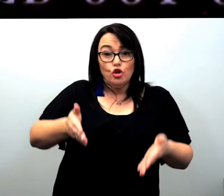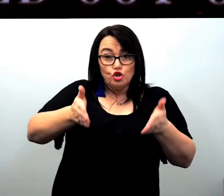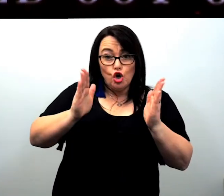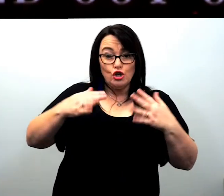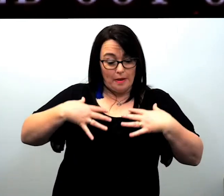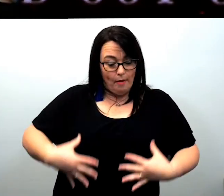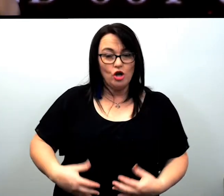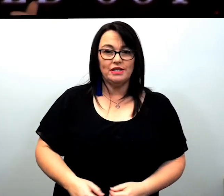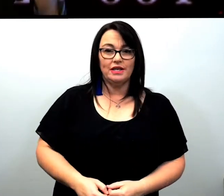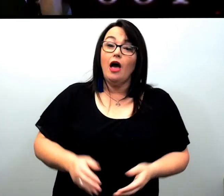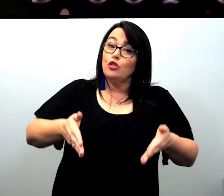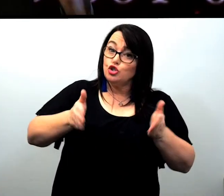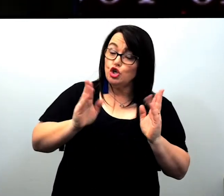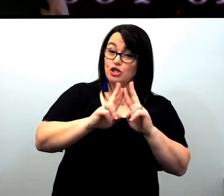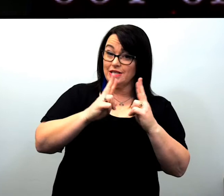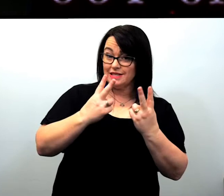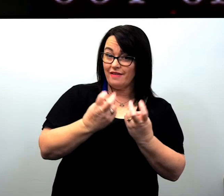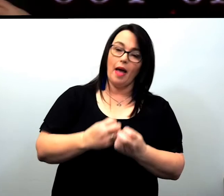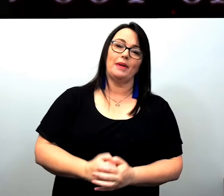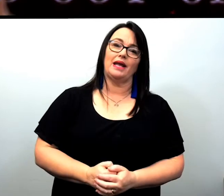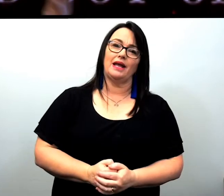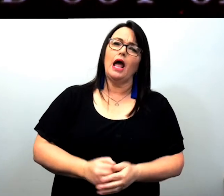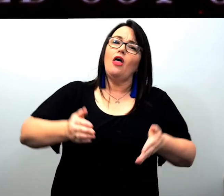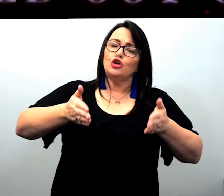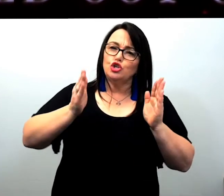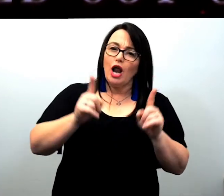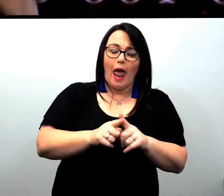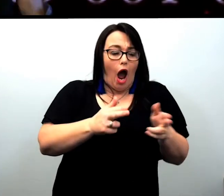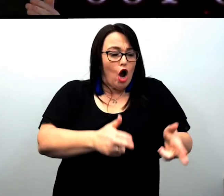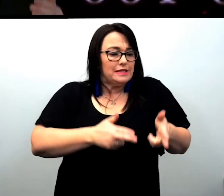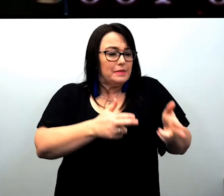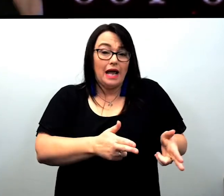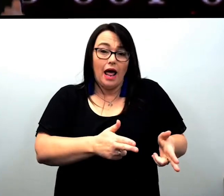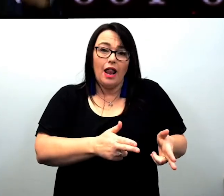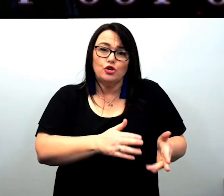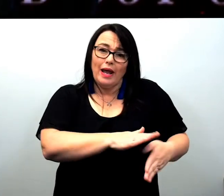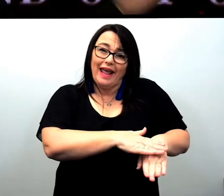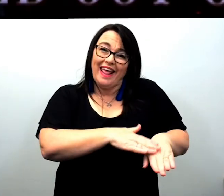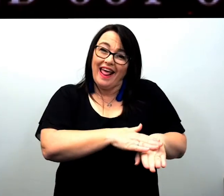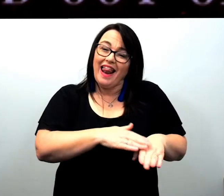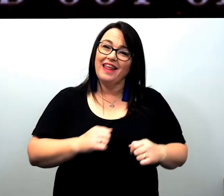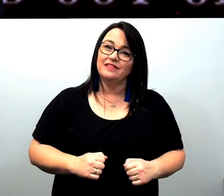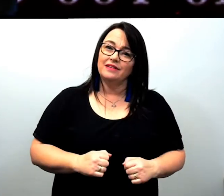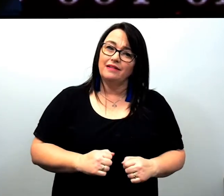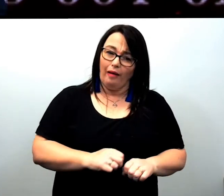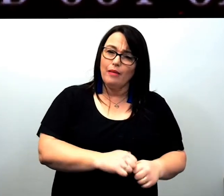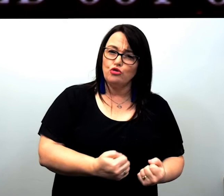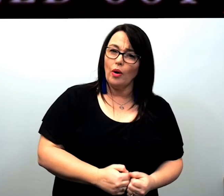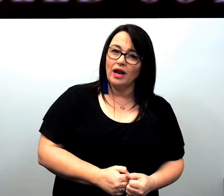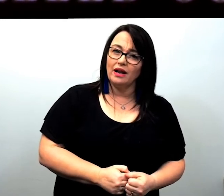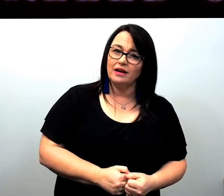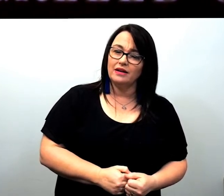said before. The church's purpose is a hospital to heal the broken. The church's purpose is be a bride. Think about